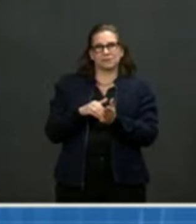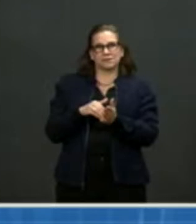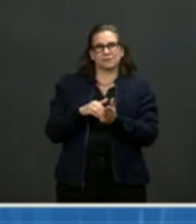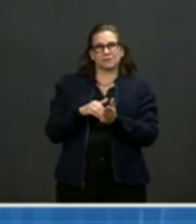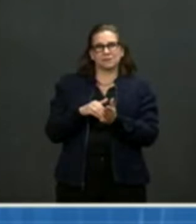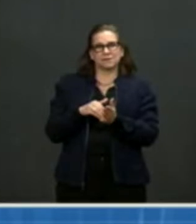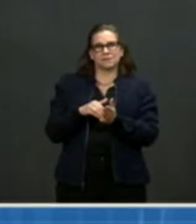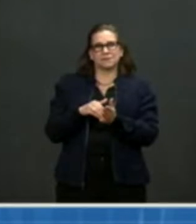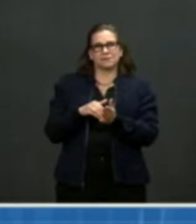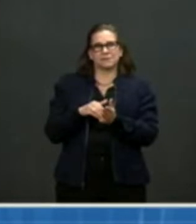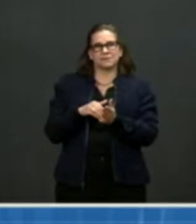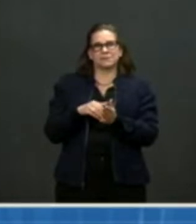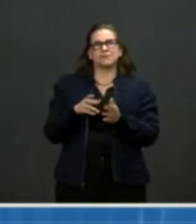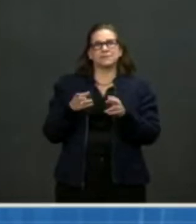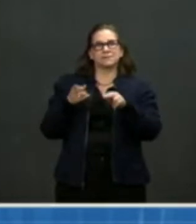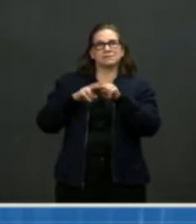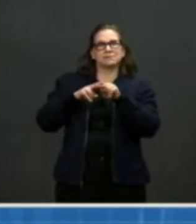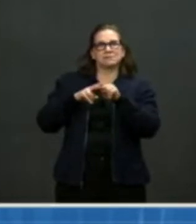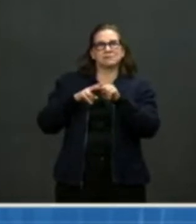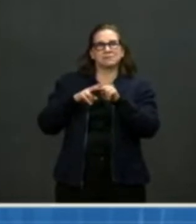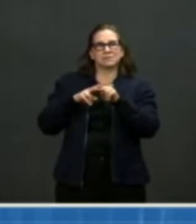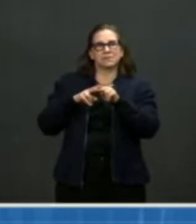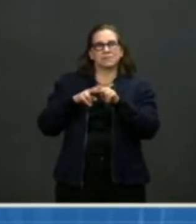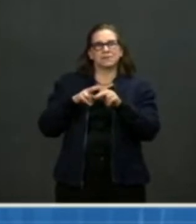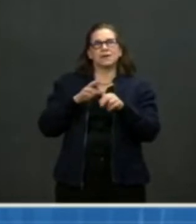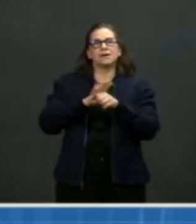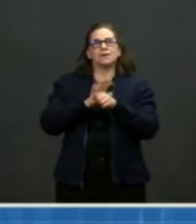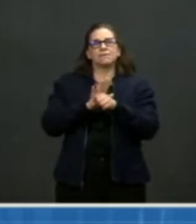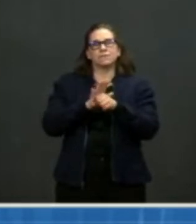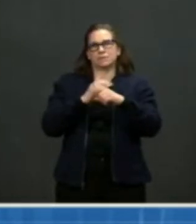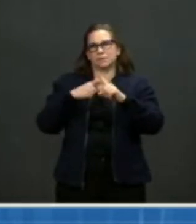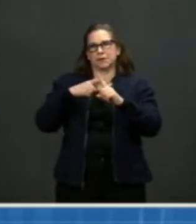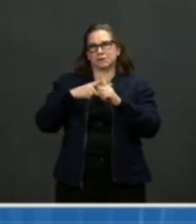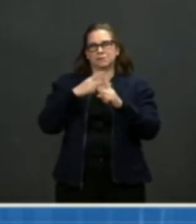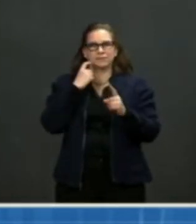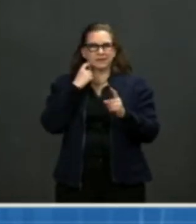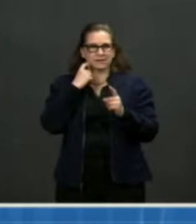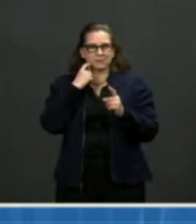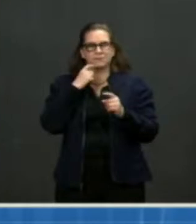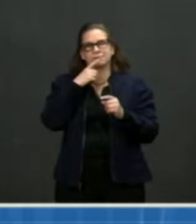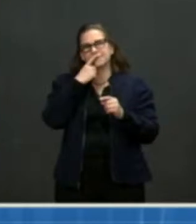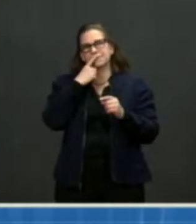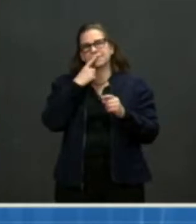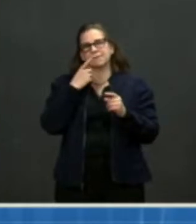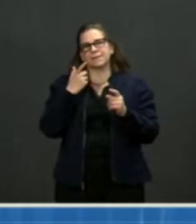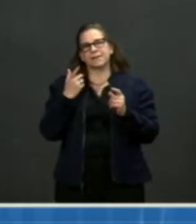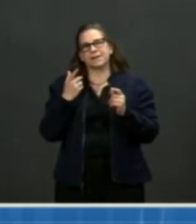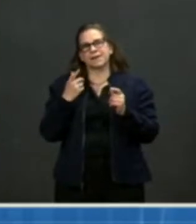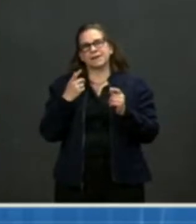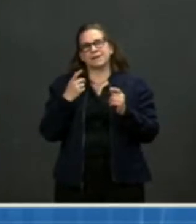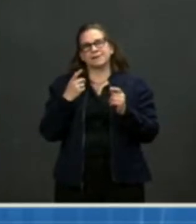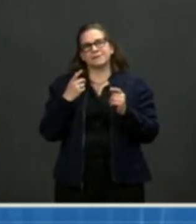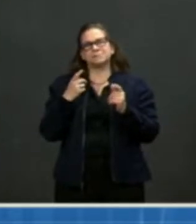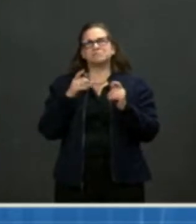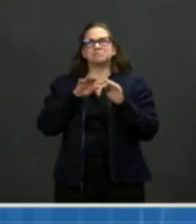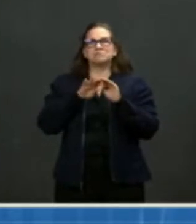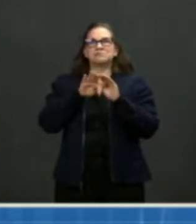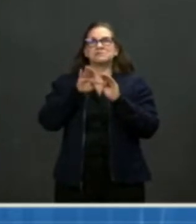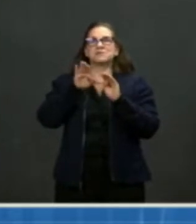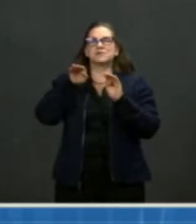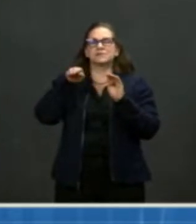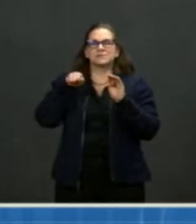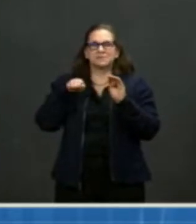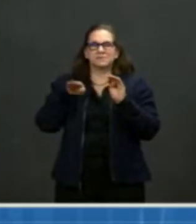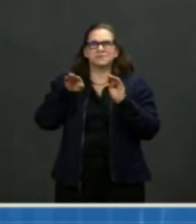period. And over the past 2 weeks, cases have continued to fluctuate somewhere between 50,000 and 60,000 daily